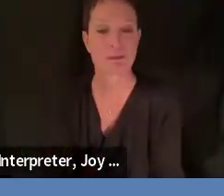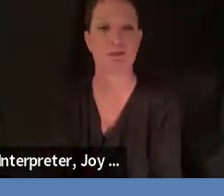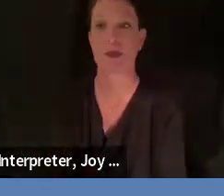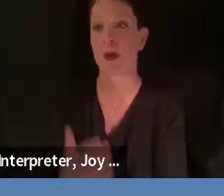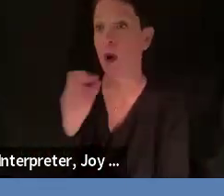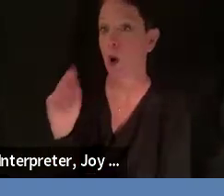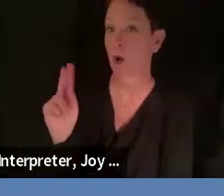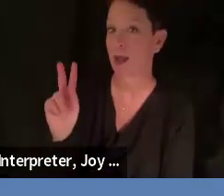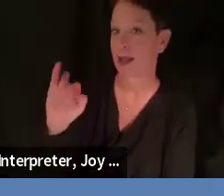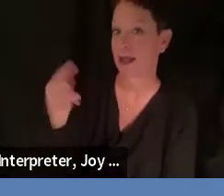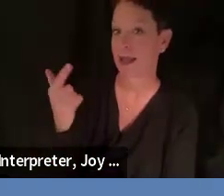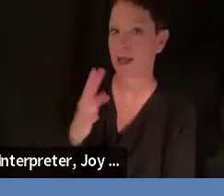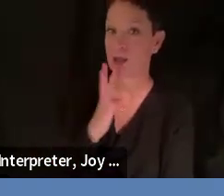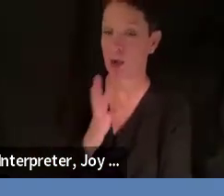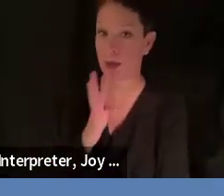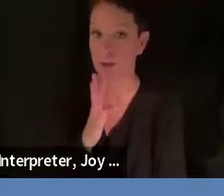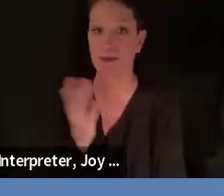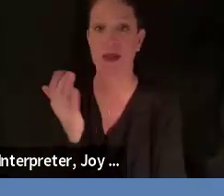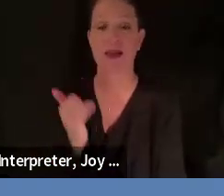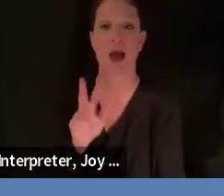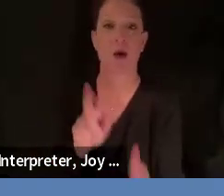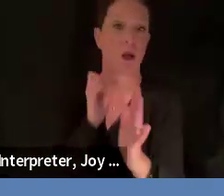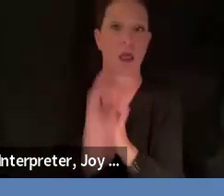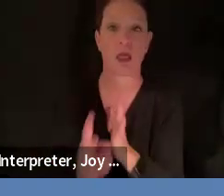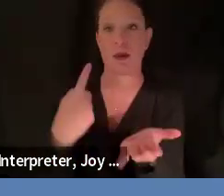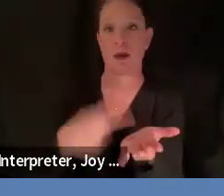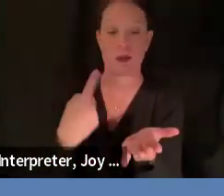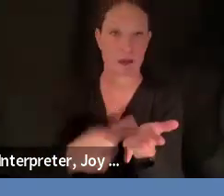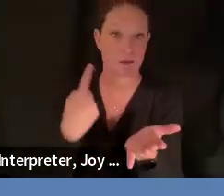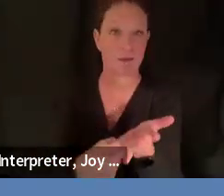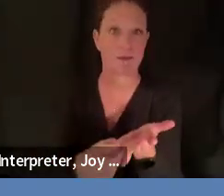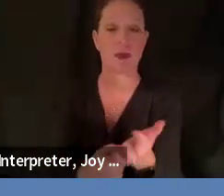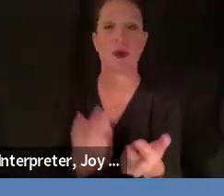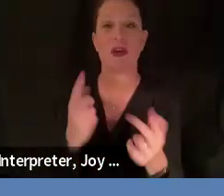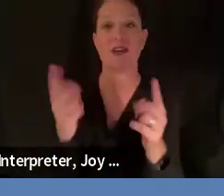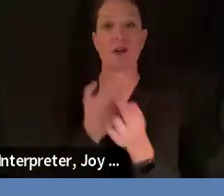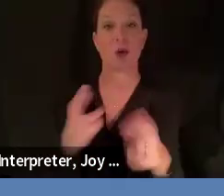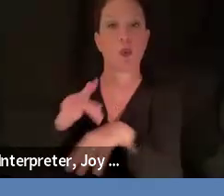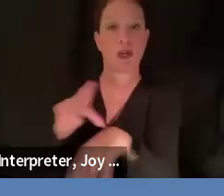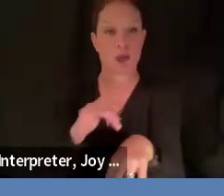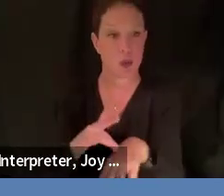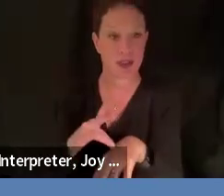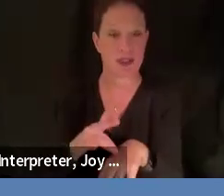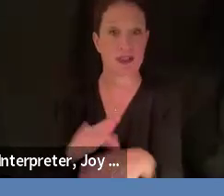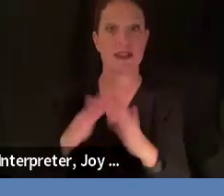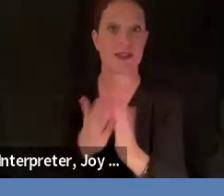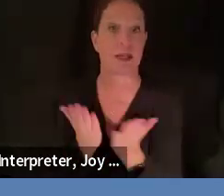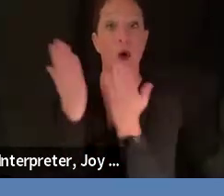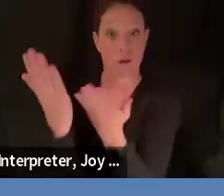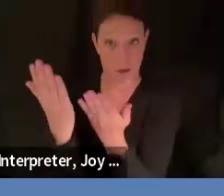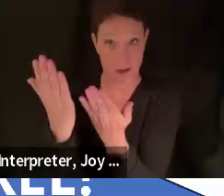Okay, so now we're going to jump right into discussing some of the resources that the city will be offering this